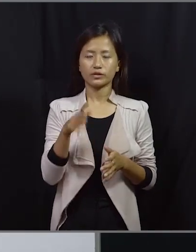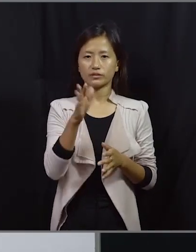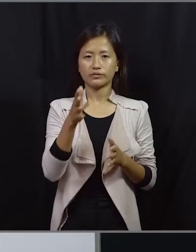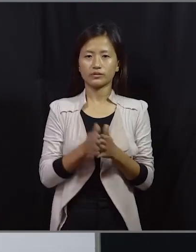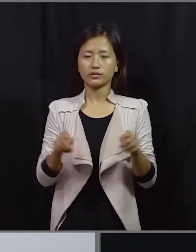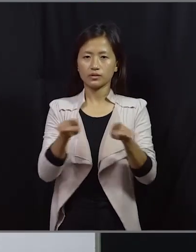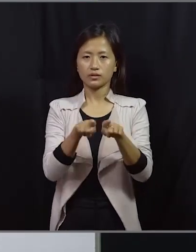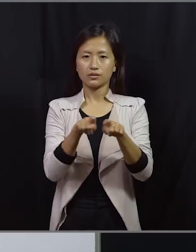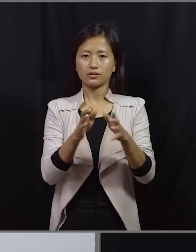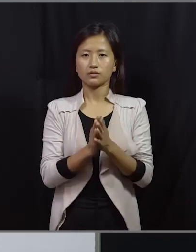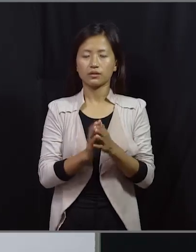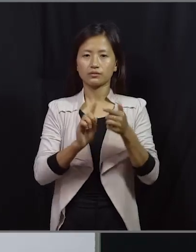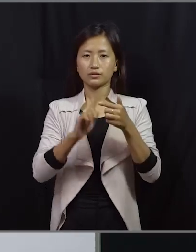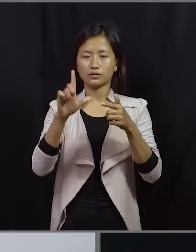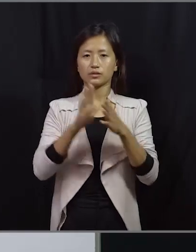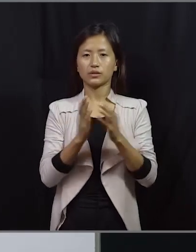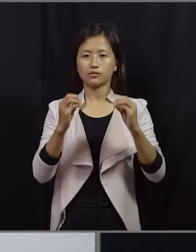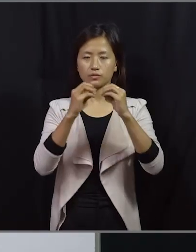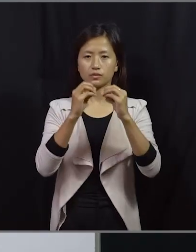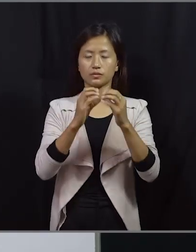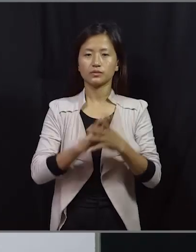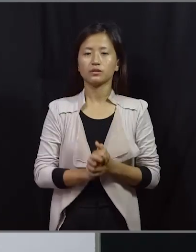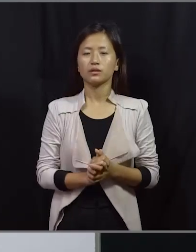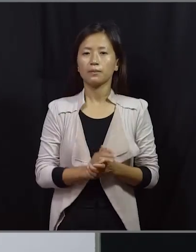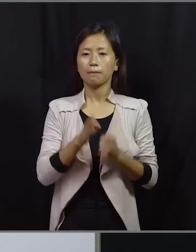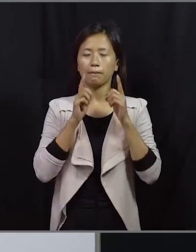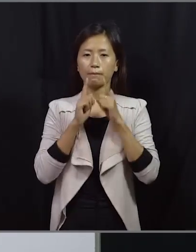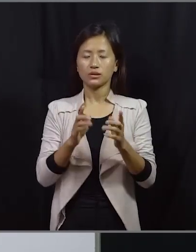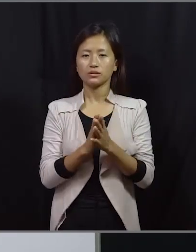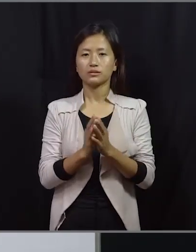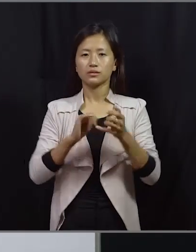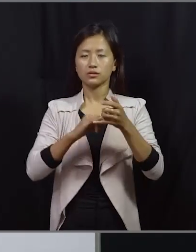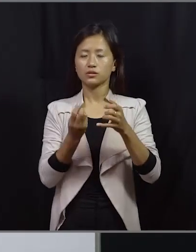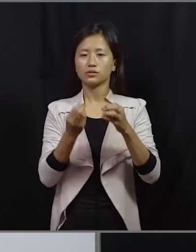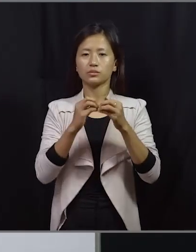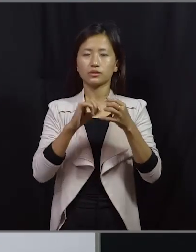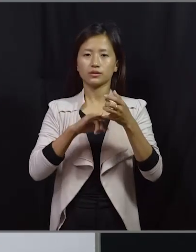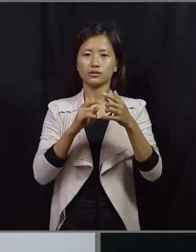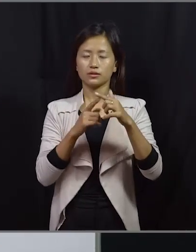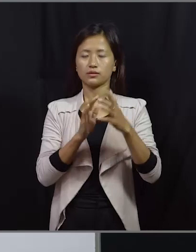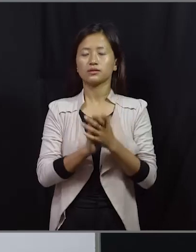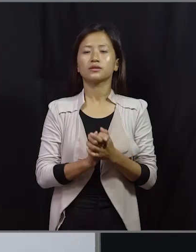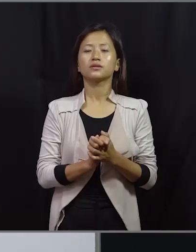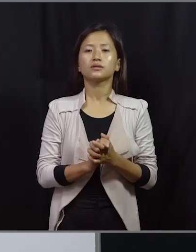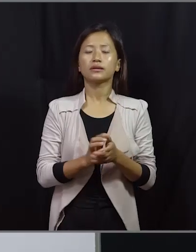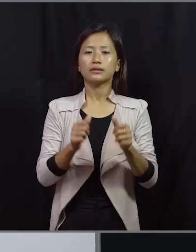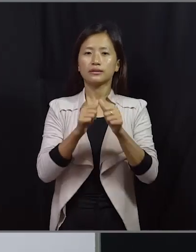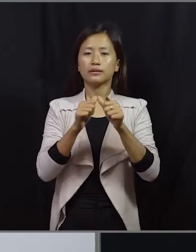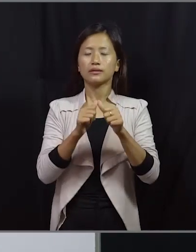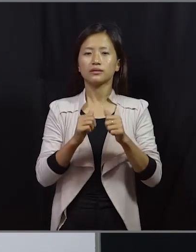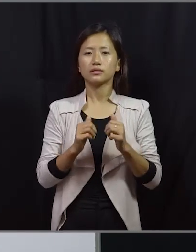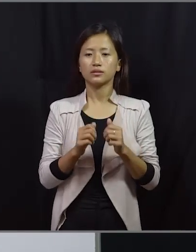same, exactly the same elements of B. But it is a subset. In this case, we can say that A is